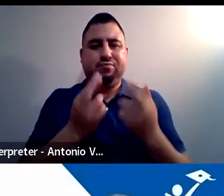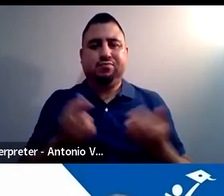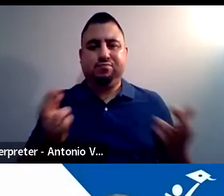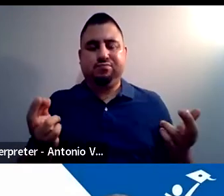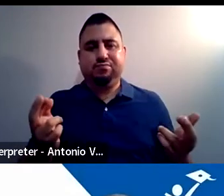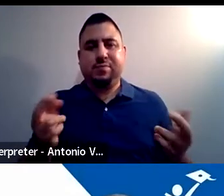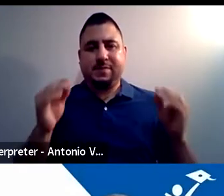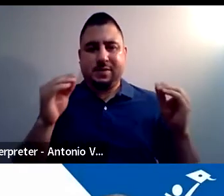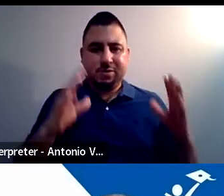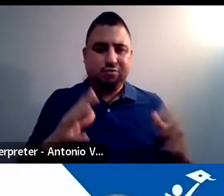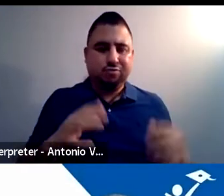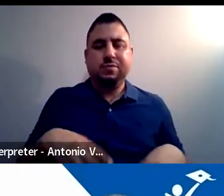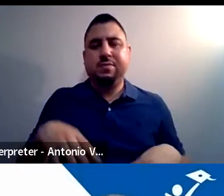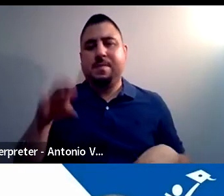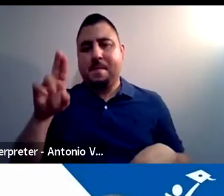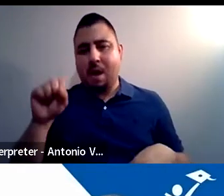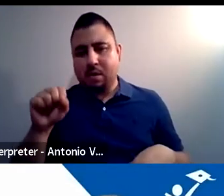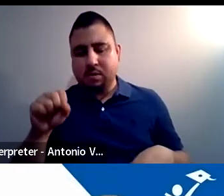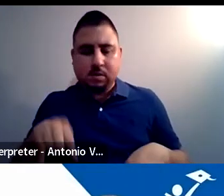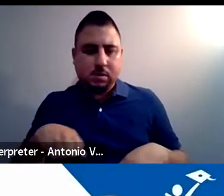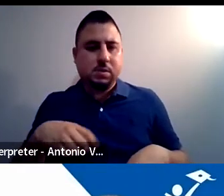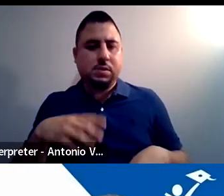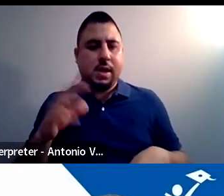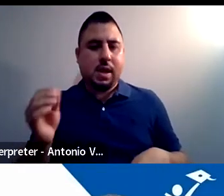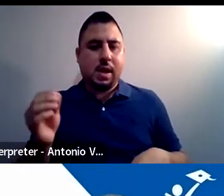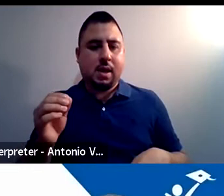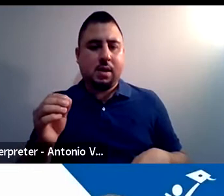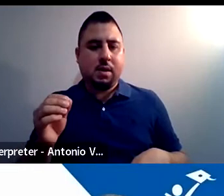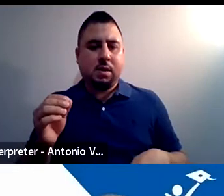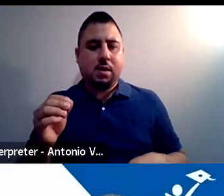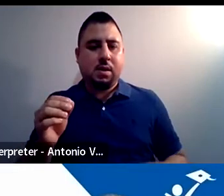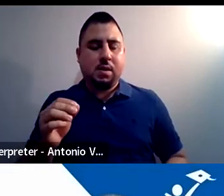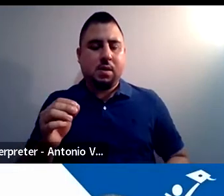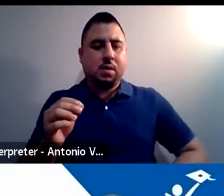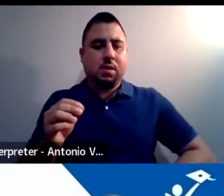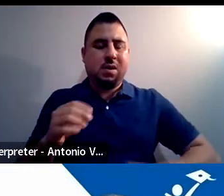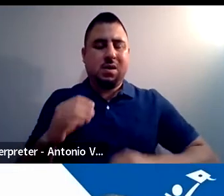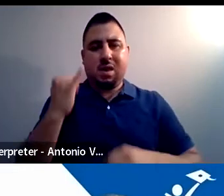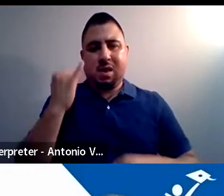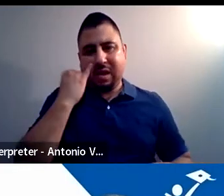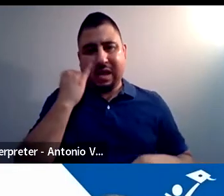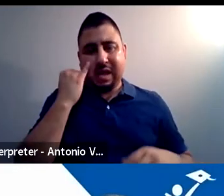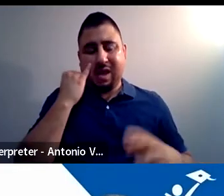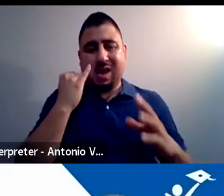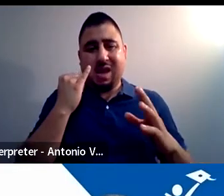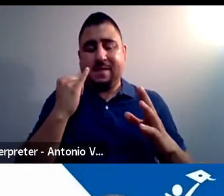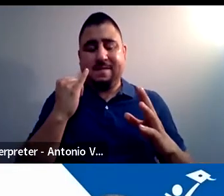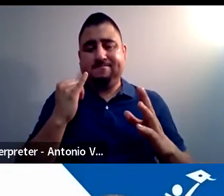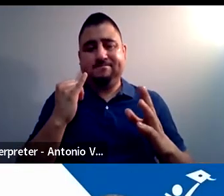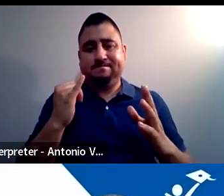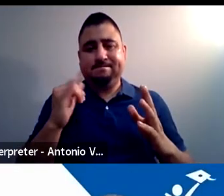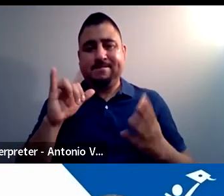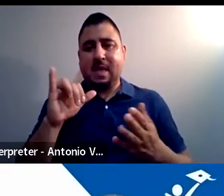of teachers and buses. And when you stretch that out, you diminish the quality of the